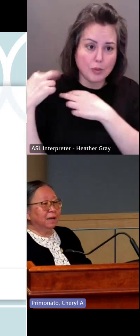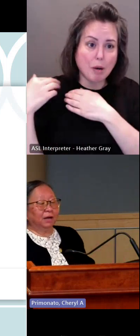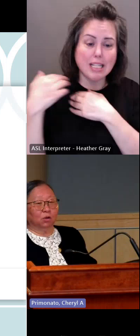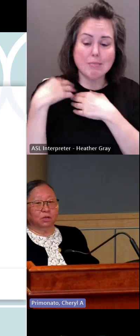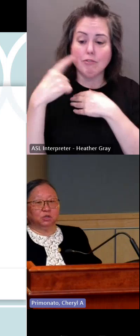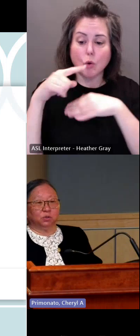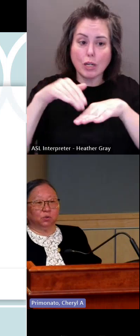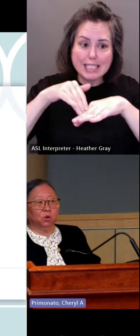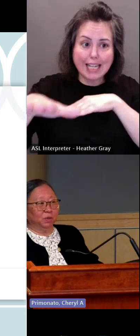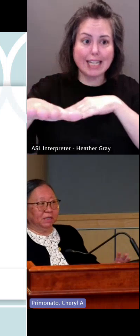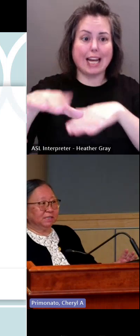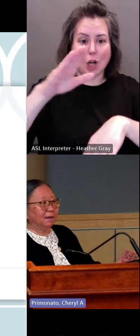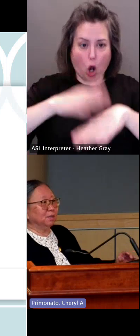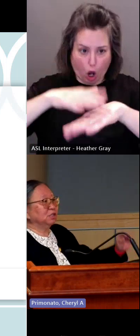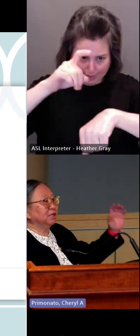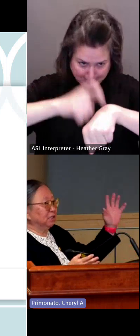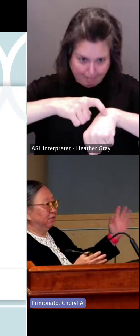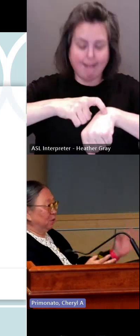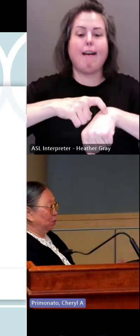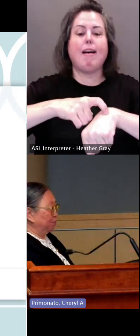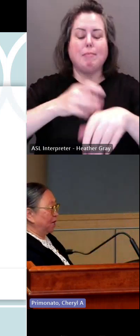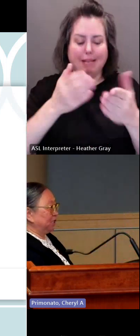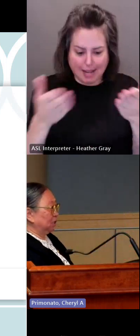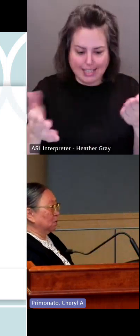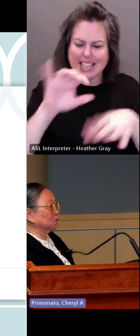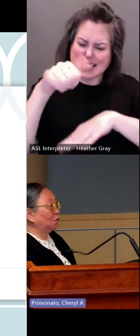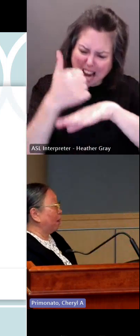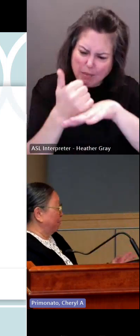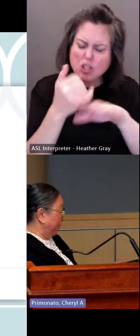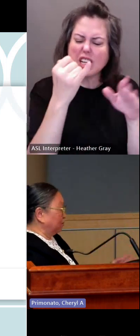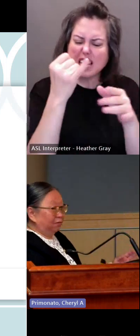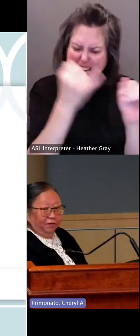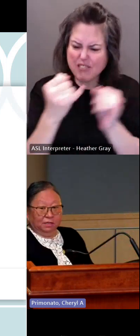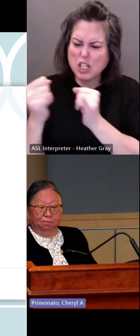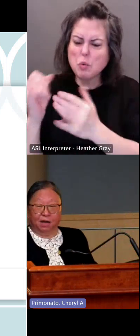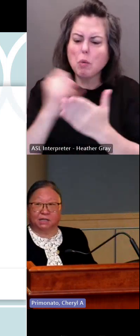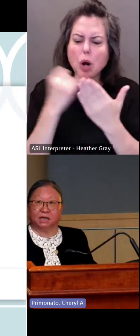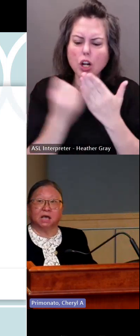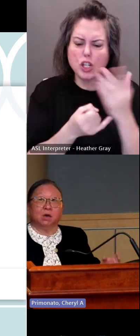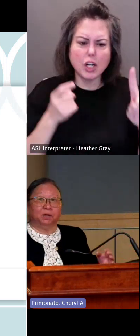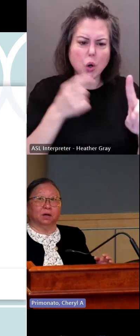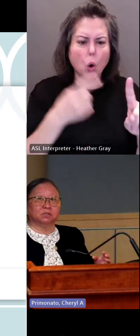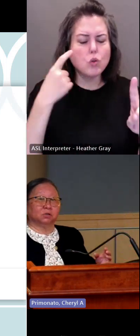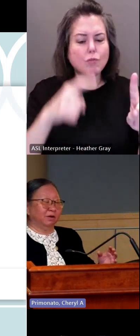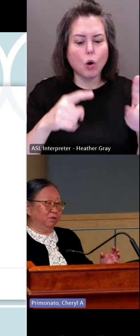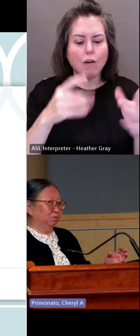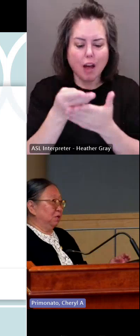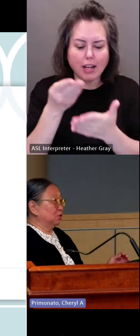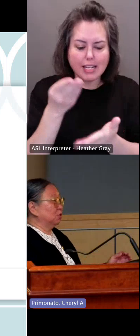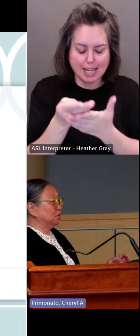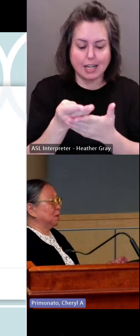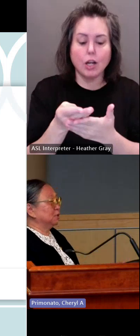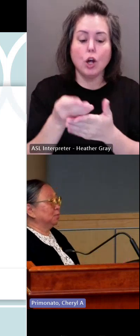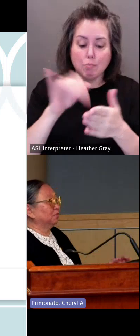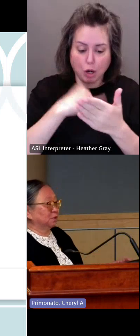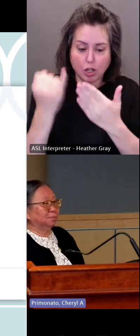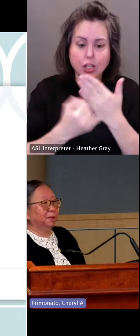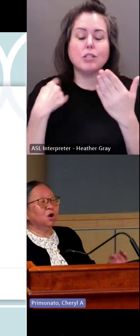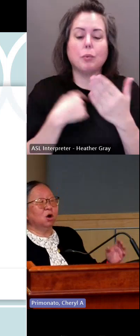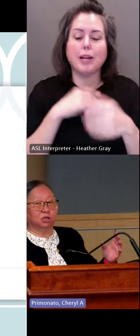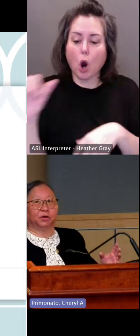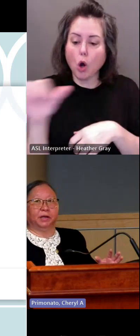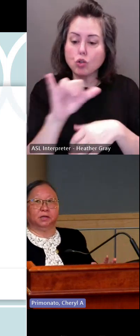vehicles. Not only do we establish individual project goals for our federally funded projects, we also every 3 years are